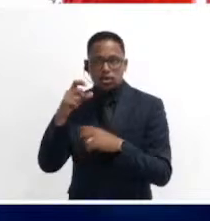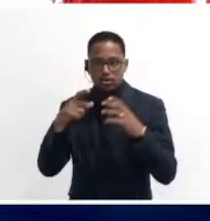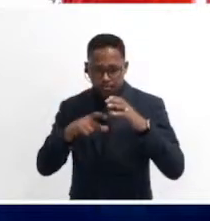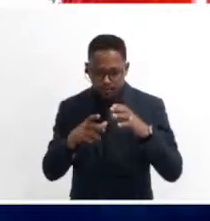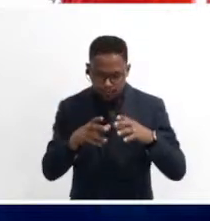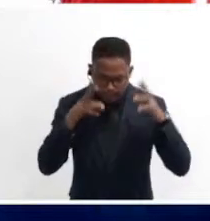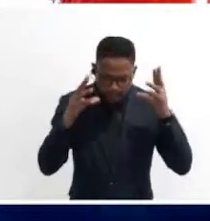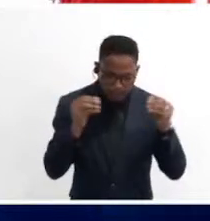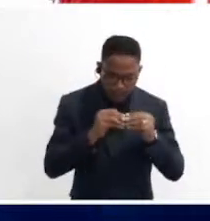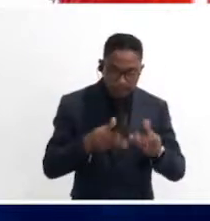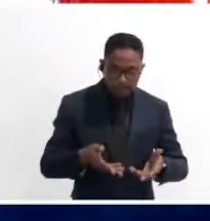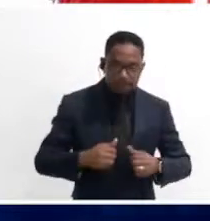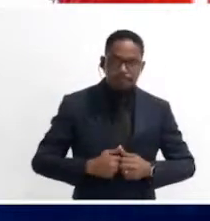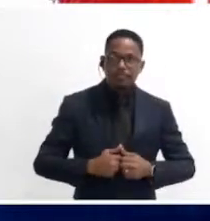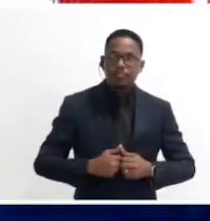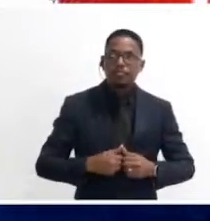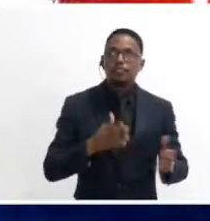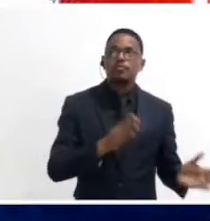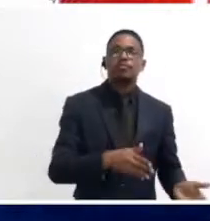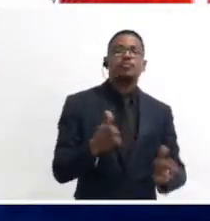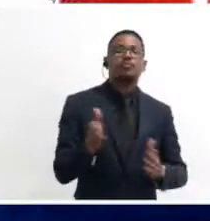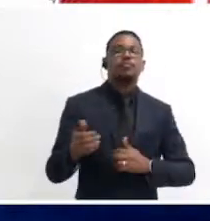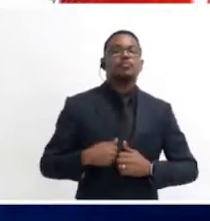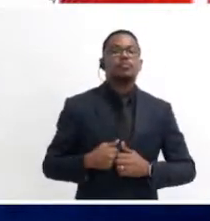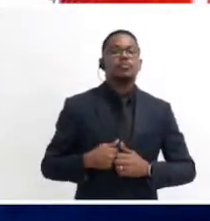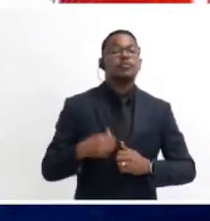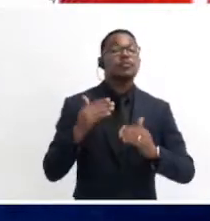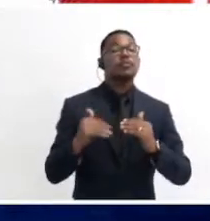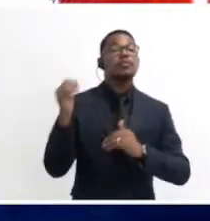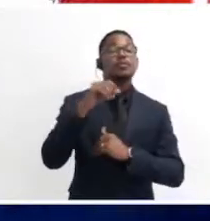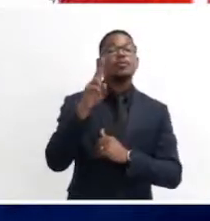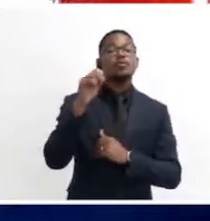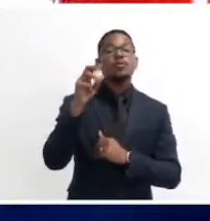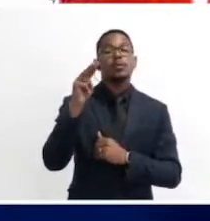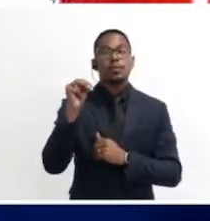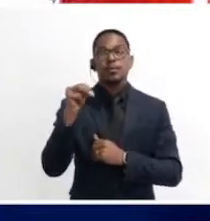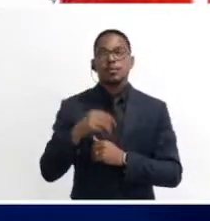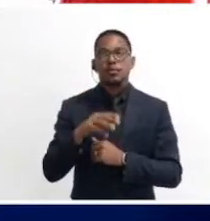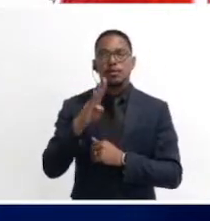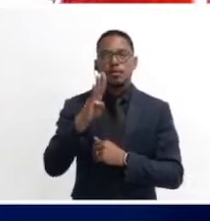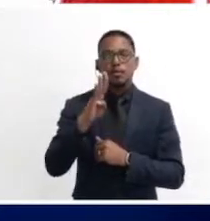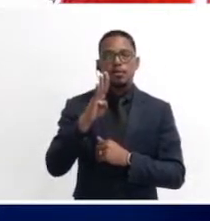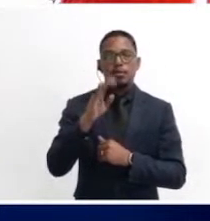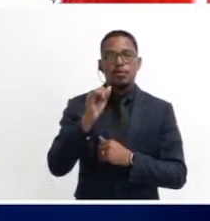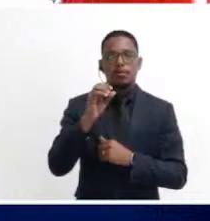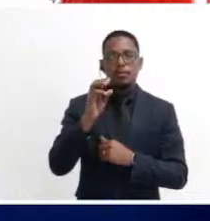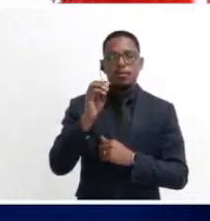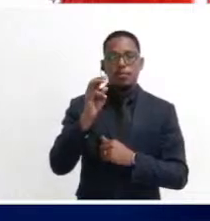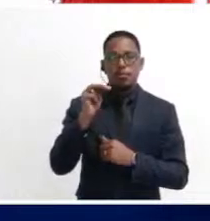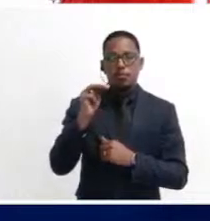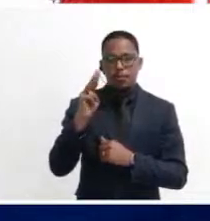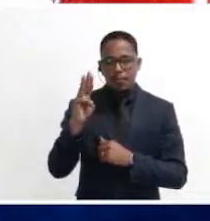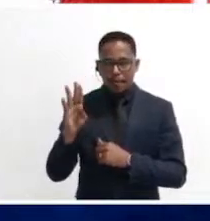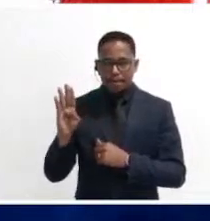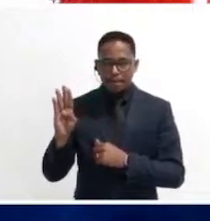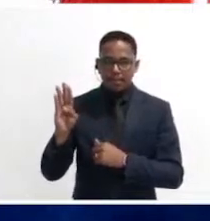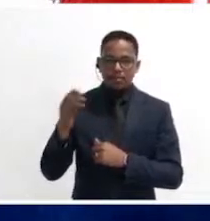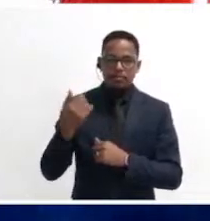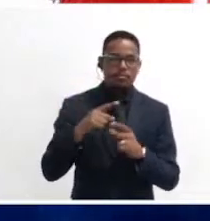So above the UBM is the bump, and different materials have been used for that over